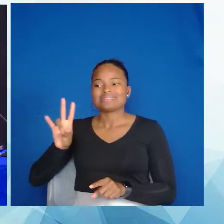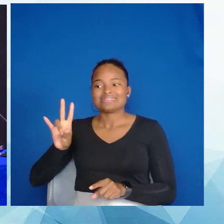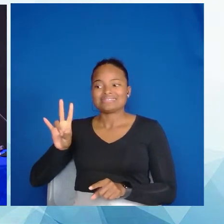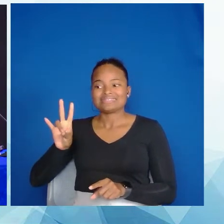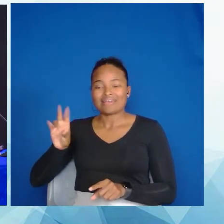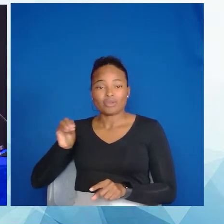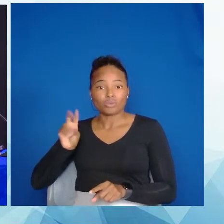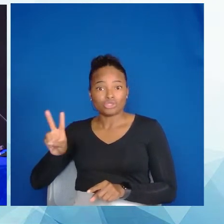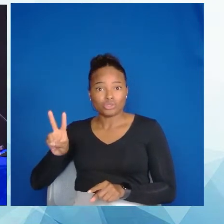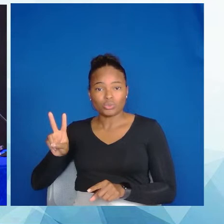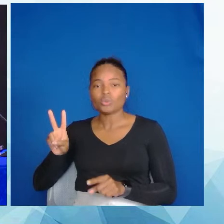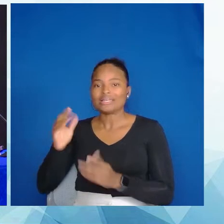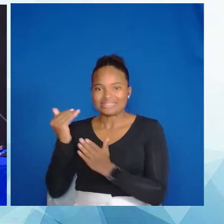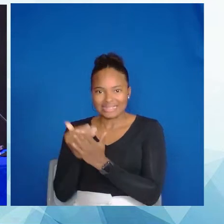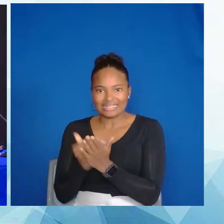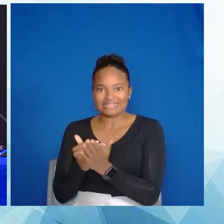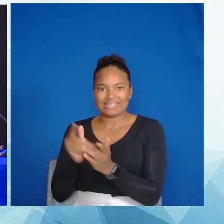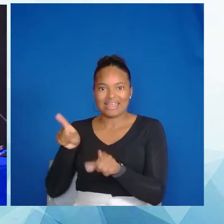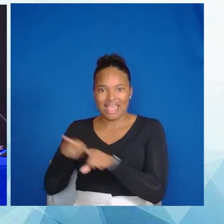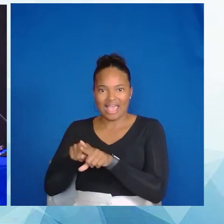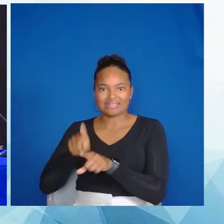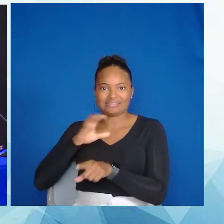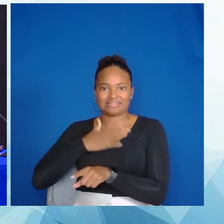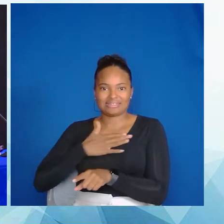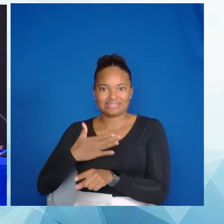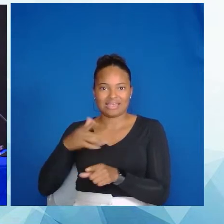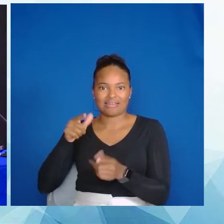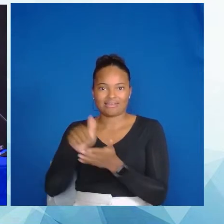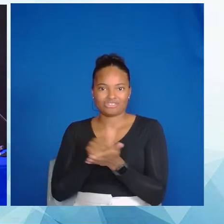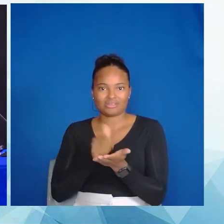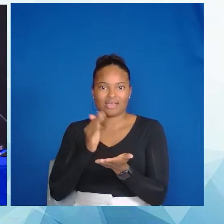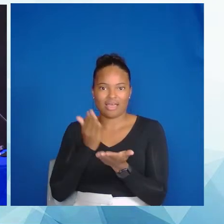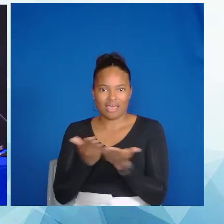is listed as a consent agenda item.